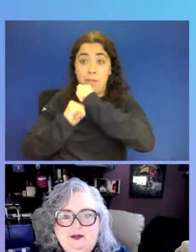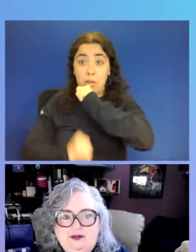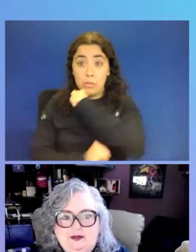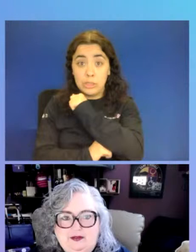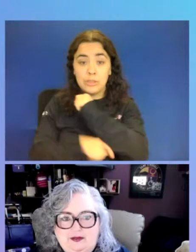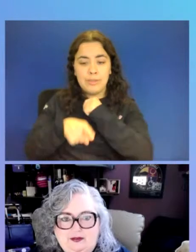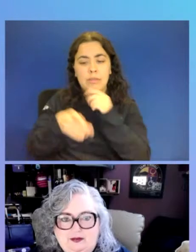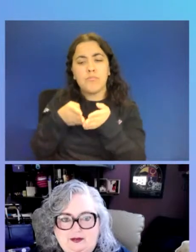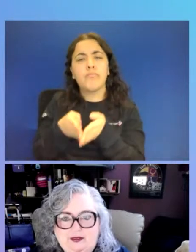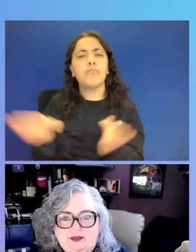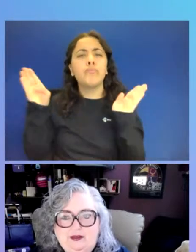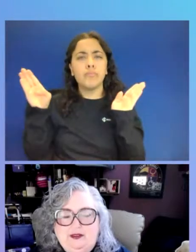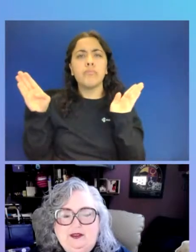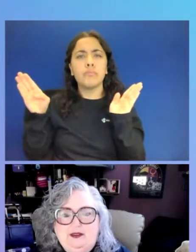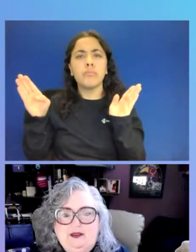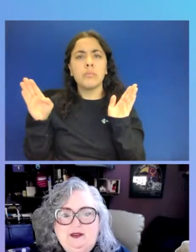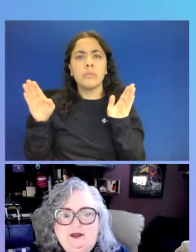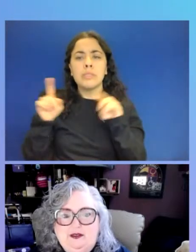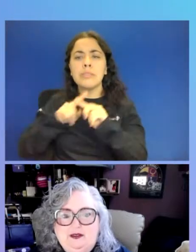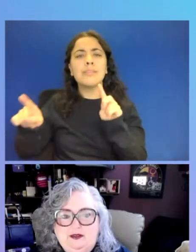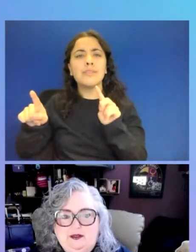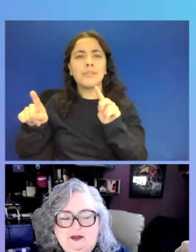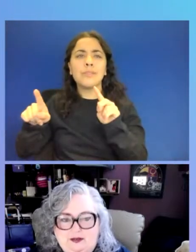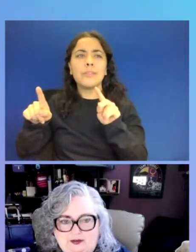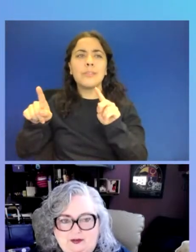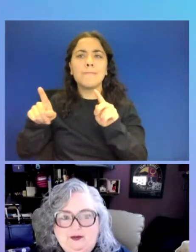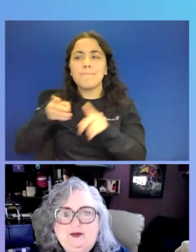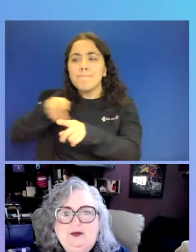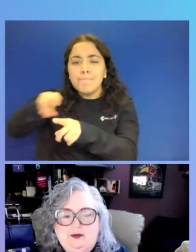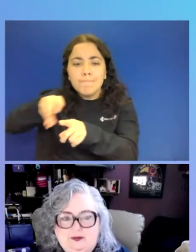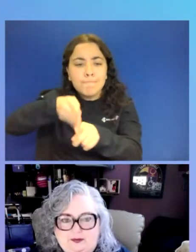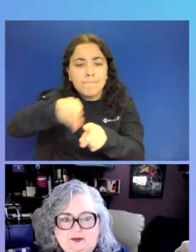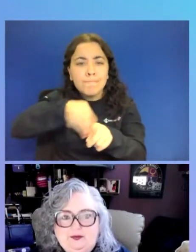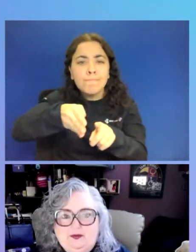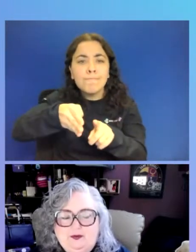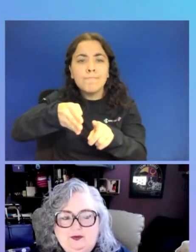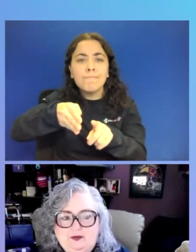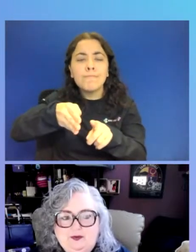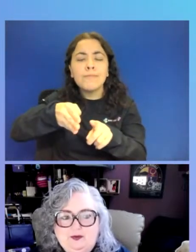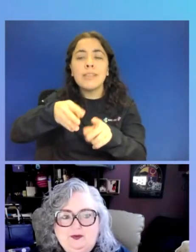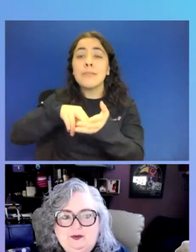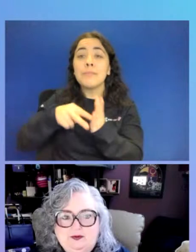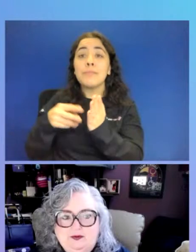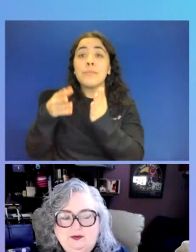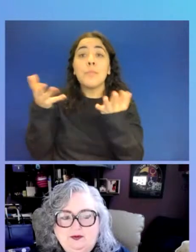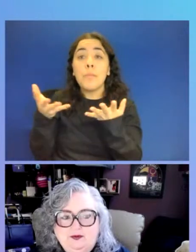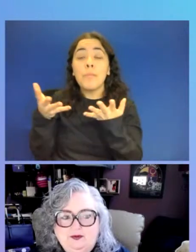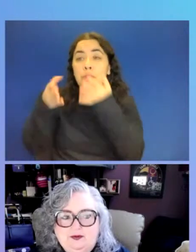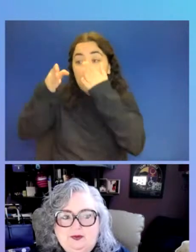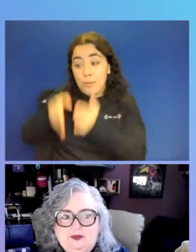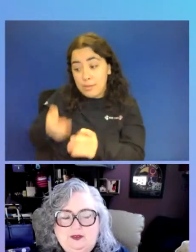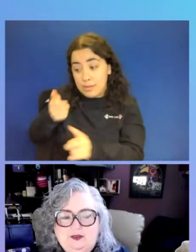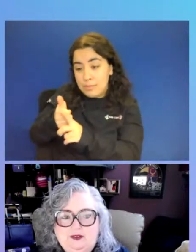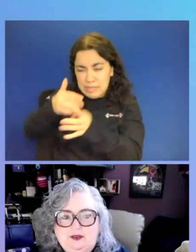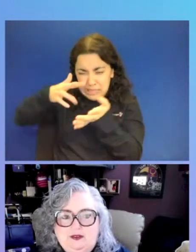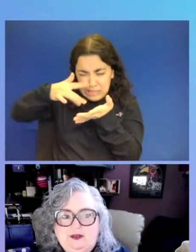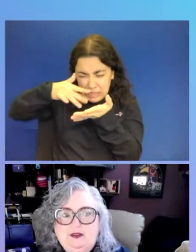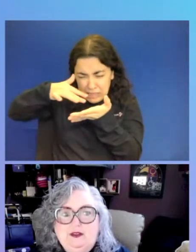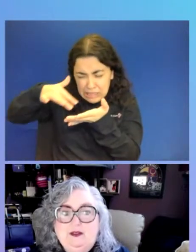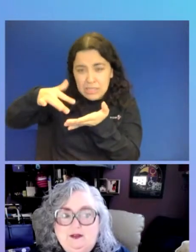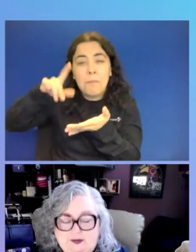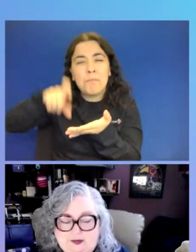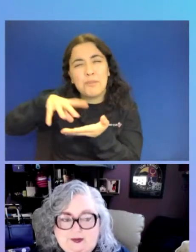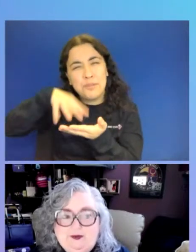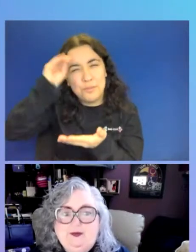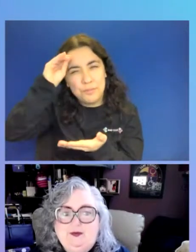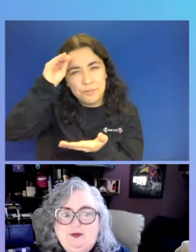across several different disciplines, it means that people studying for the exam had to learn something. So we had a lot of